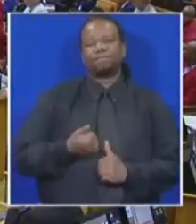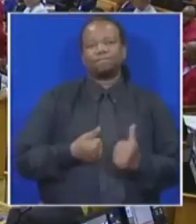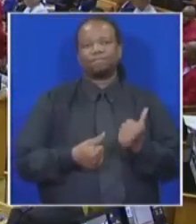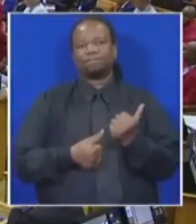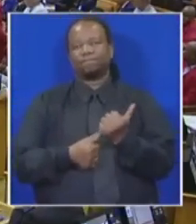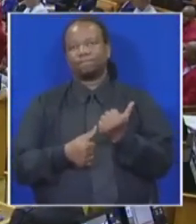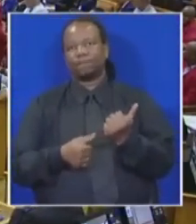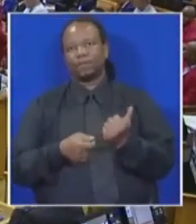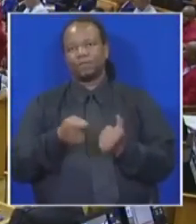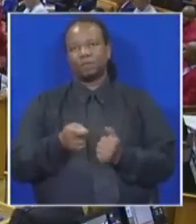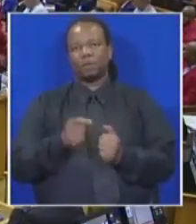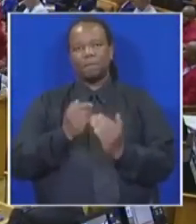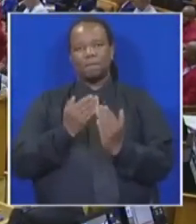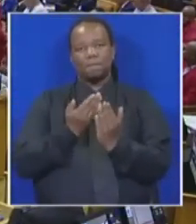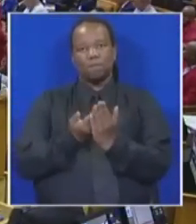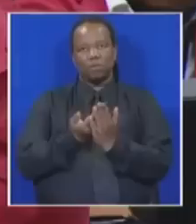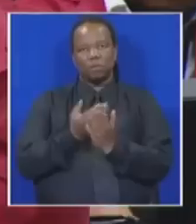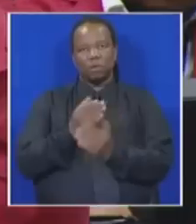There's a proposal on the floor.